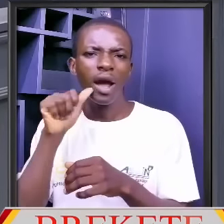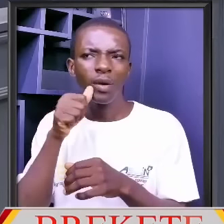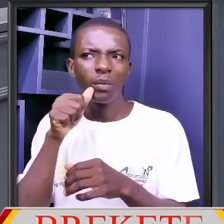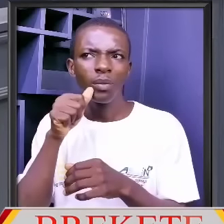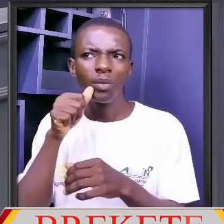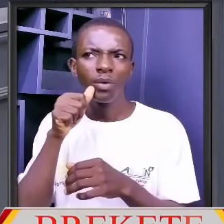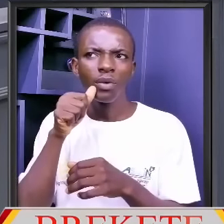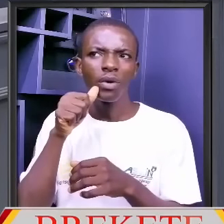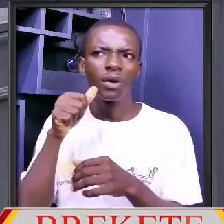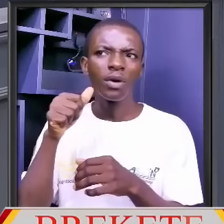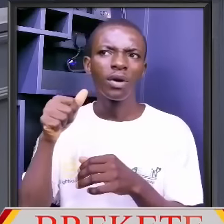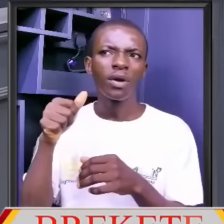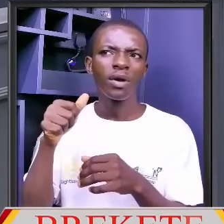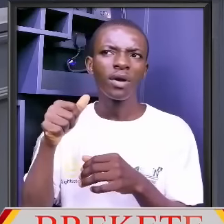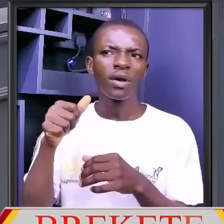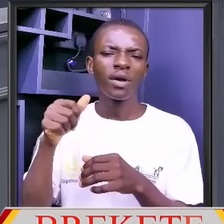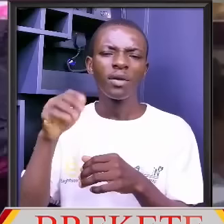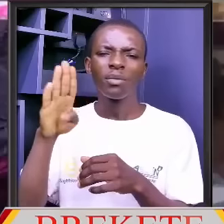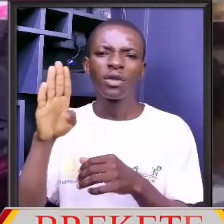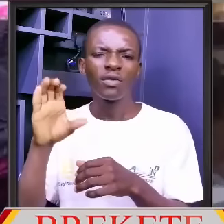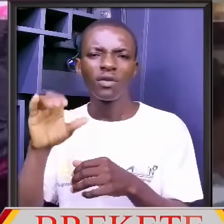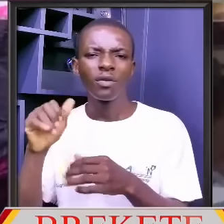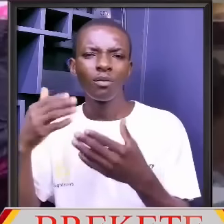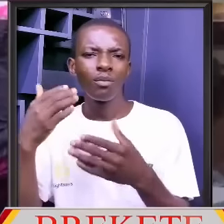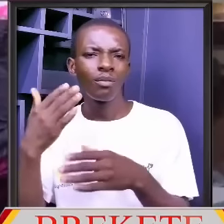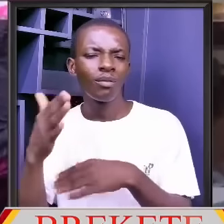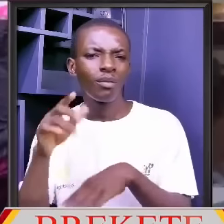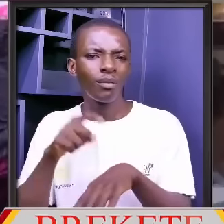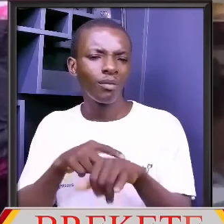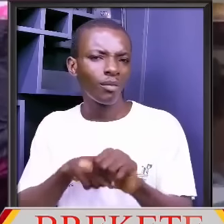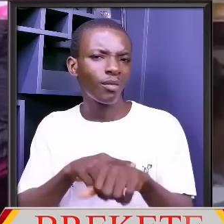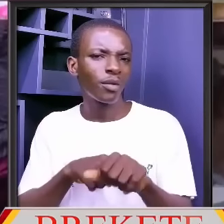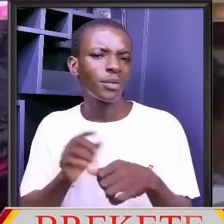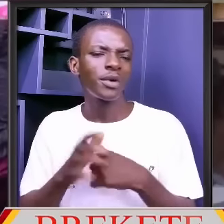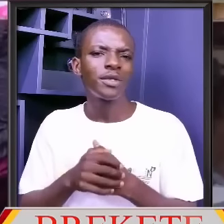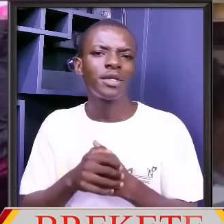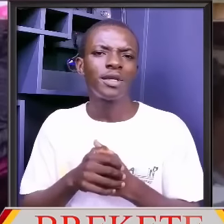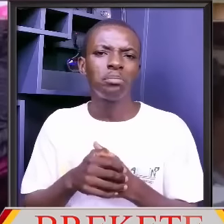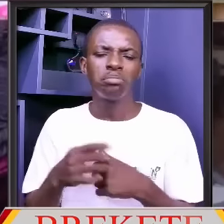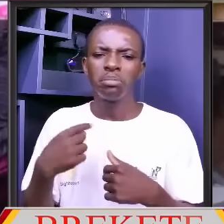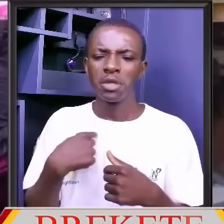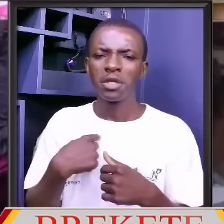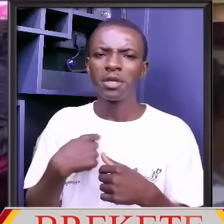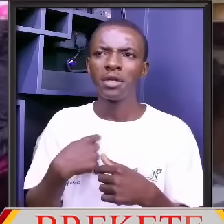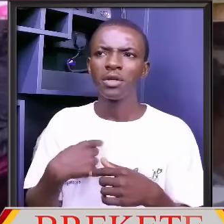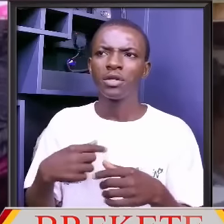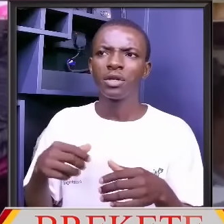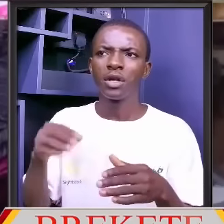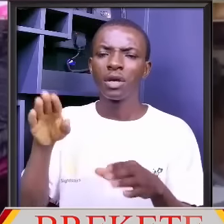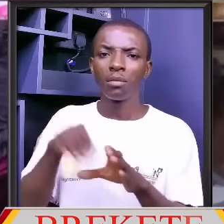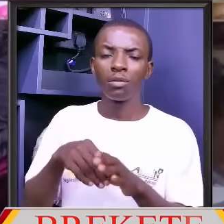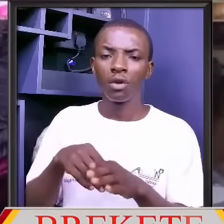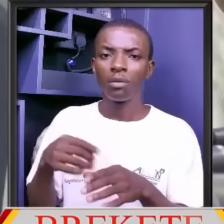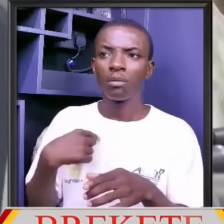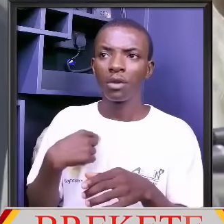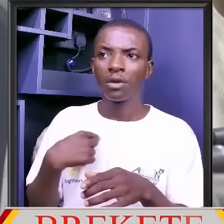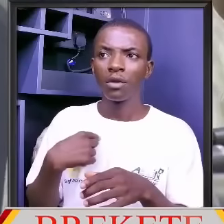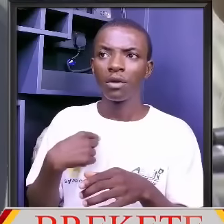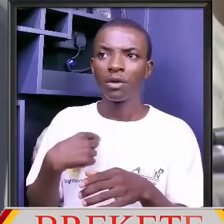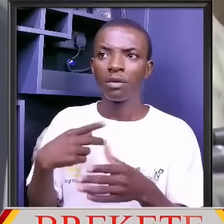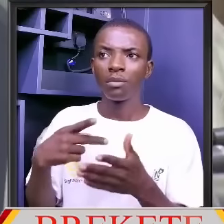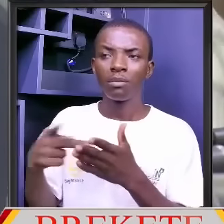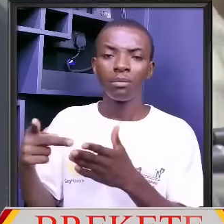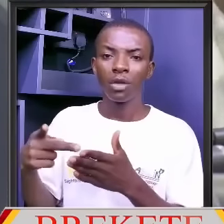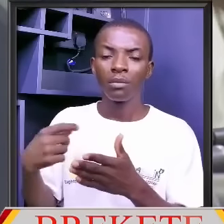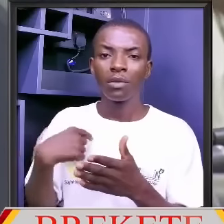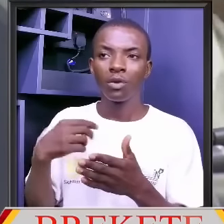the shot, B for ball, all those. The man can say, me, he go employ me. He go they